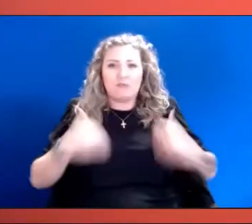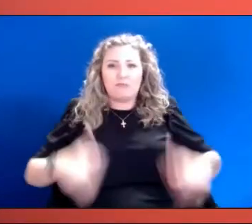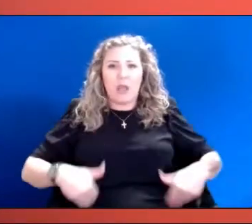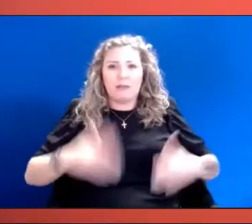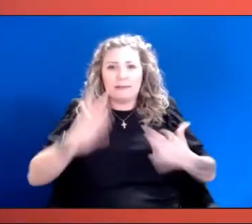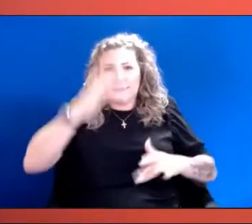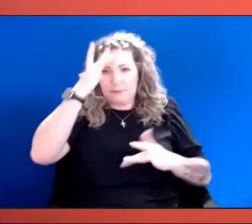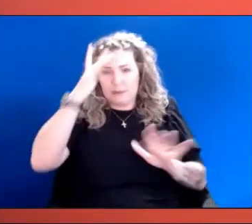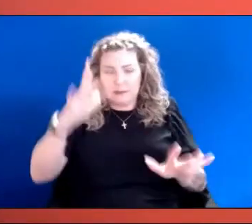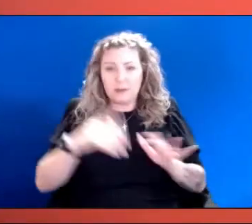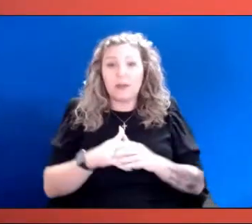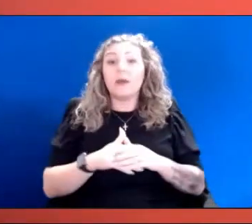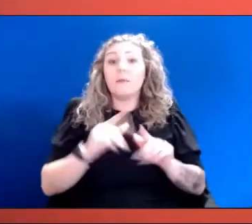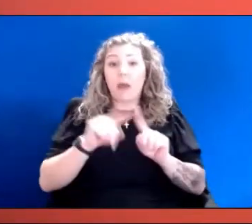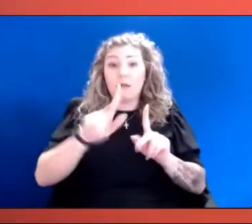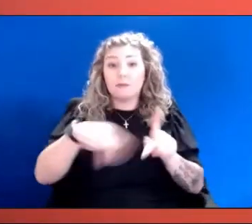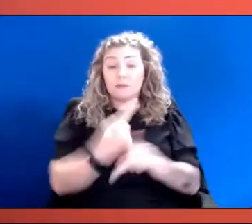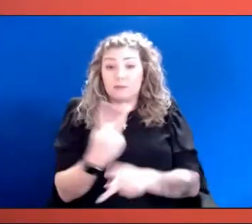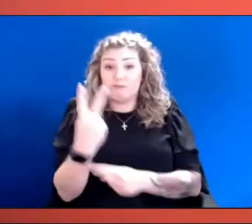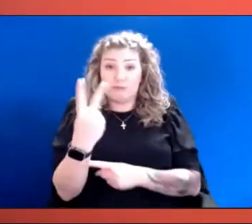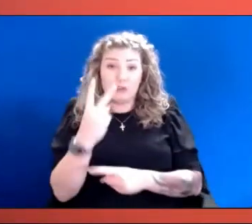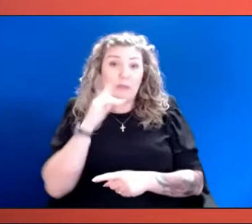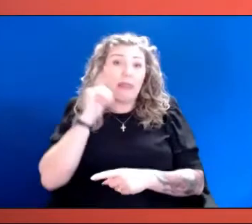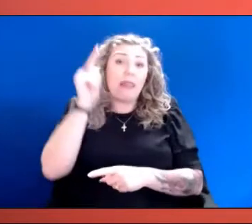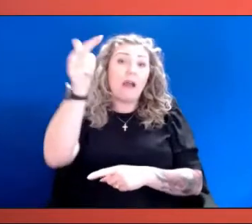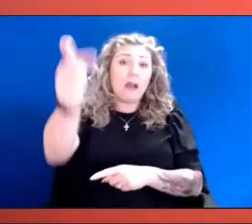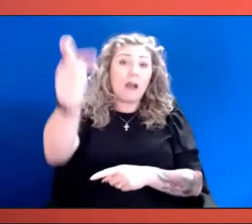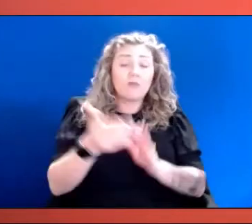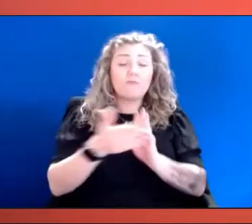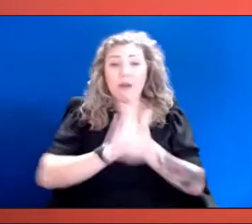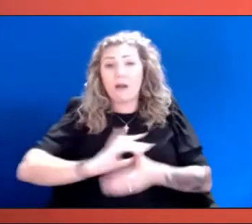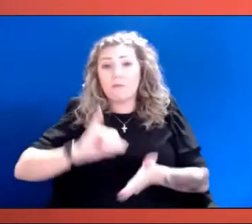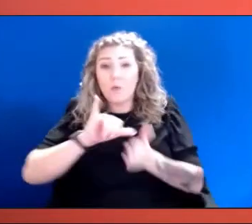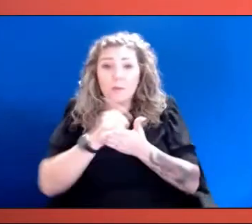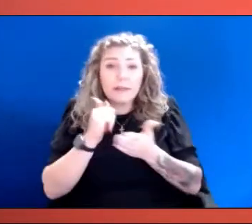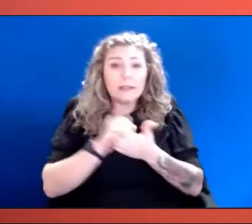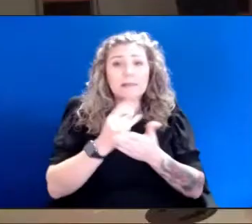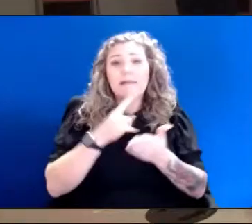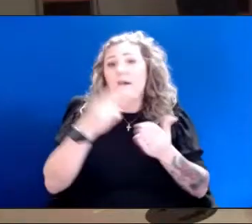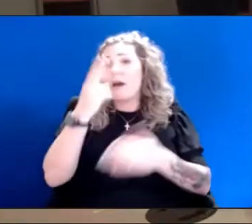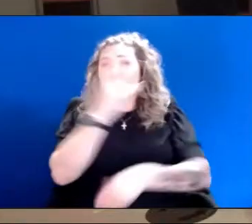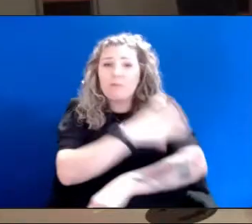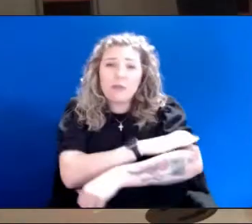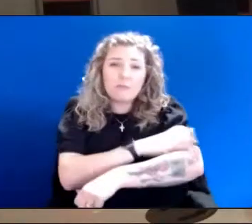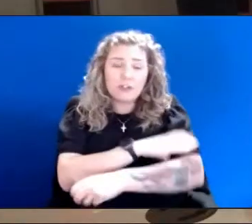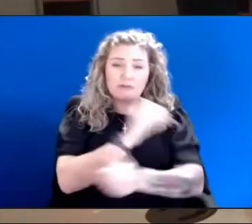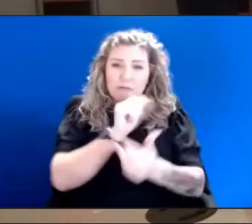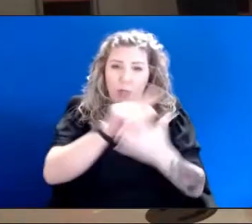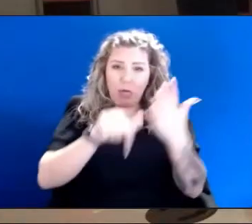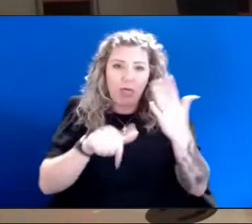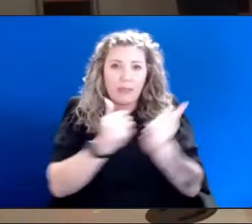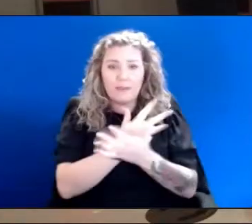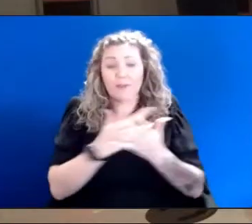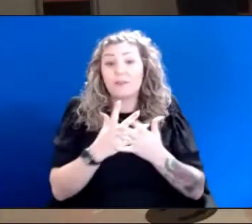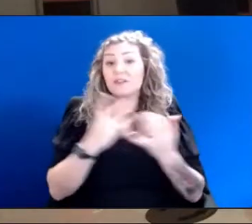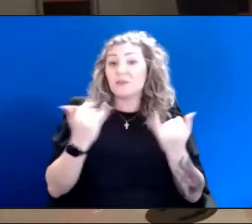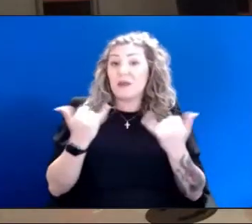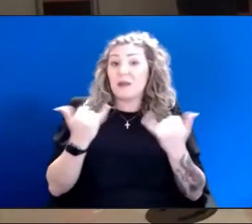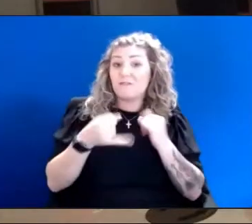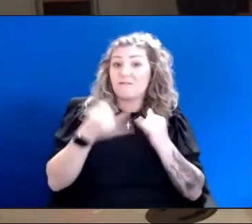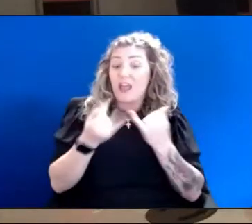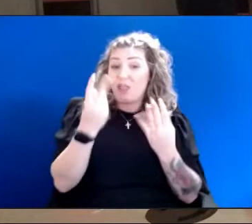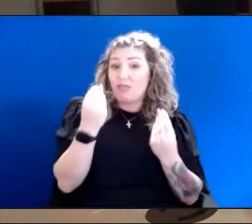diabetes, yes, over time it leads to obesity and type 2 diabetes, high blood pressure, all of those things. I want to get our final thoughts on